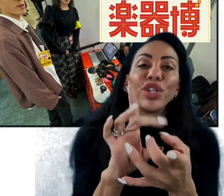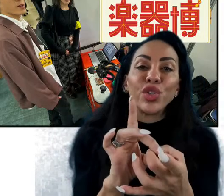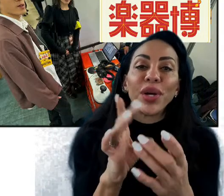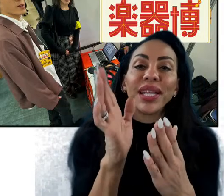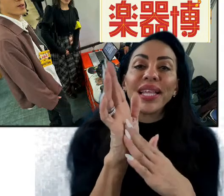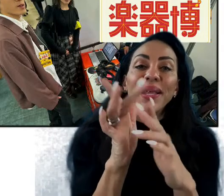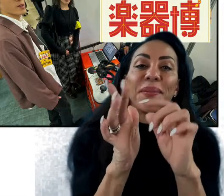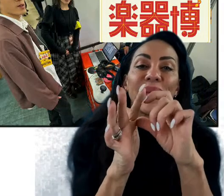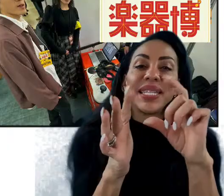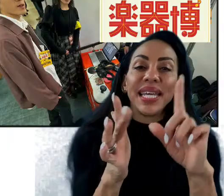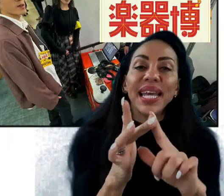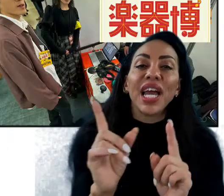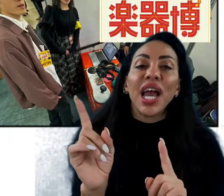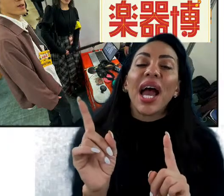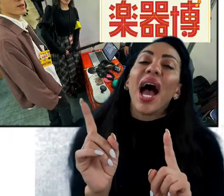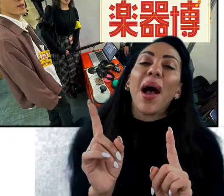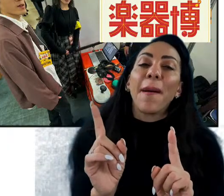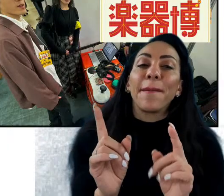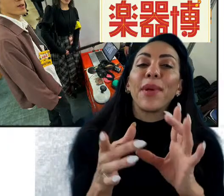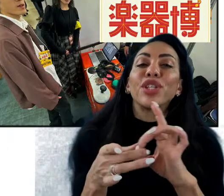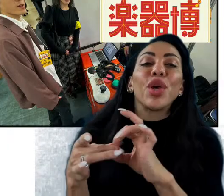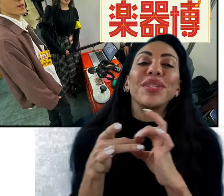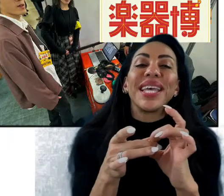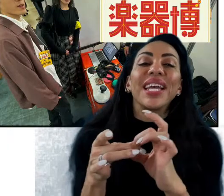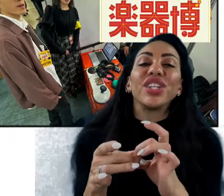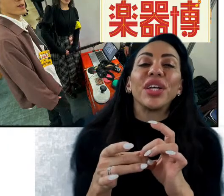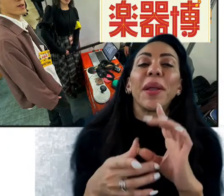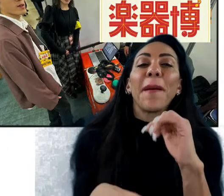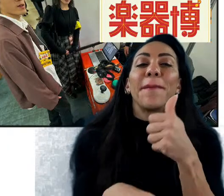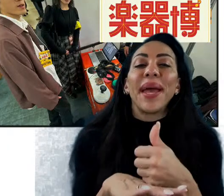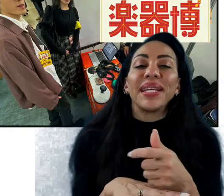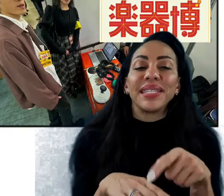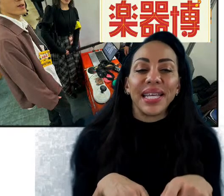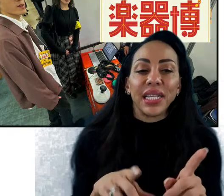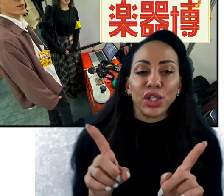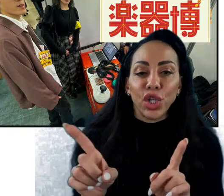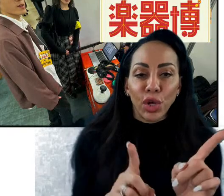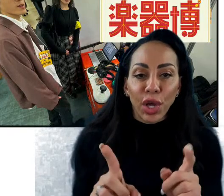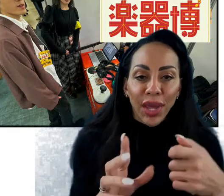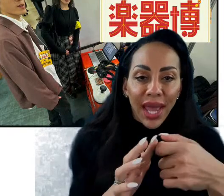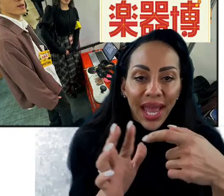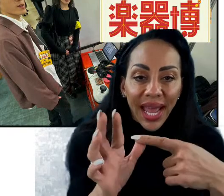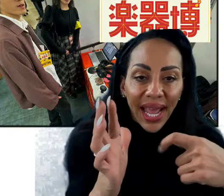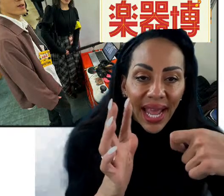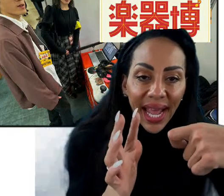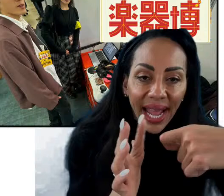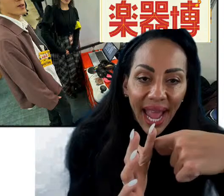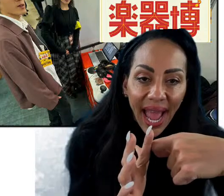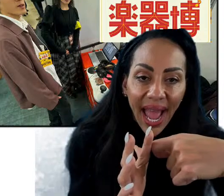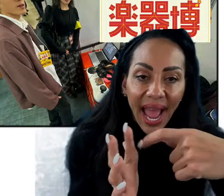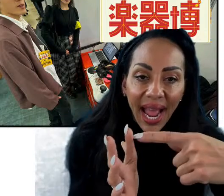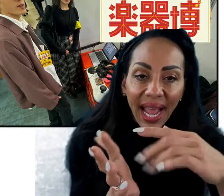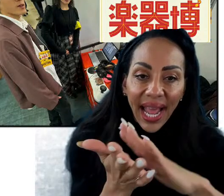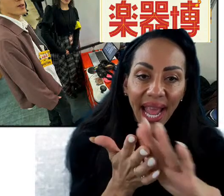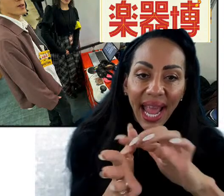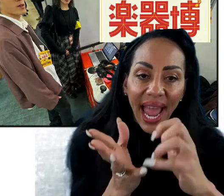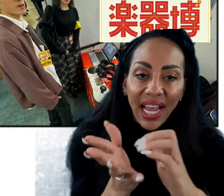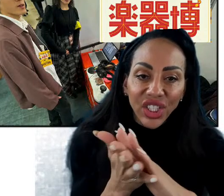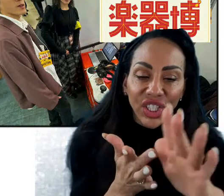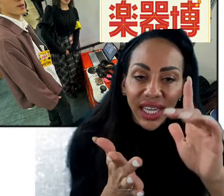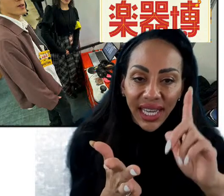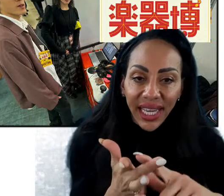really special event at the Kakahashi Foundation. Kakahashi was one of the founders of MIDI. They built this amazing building in memorial to